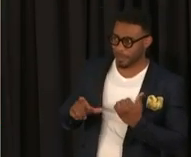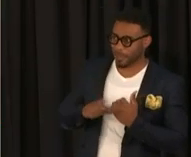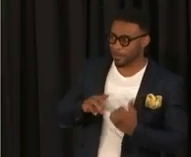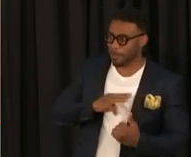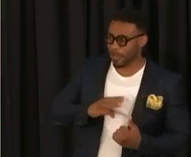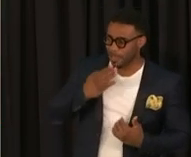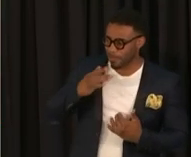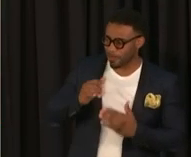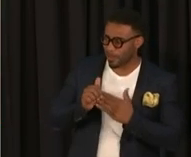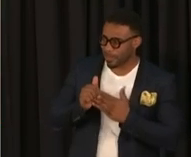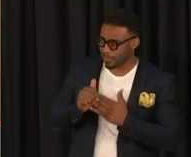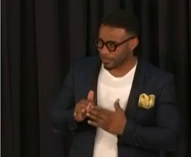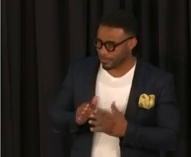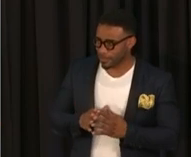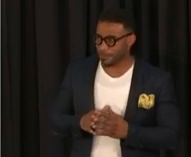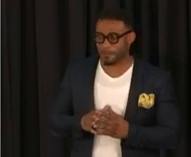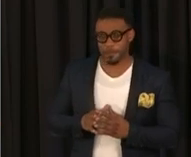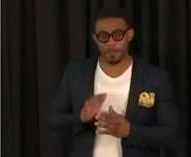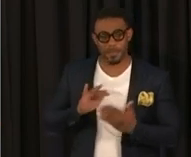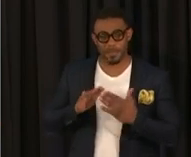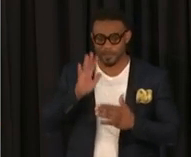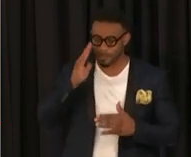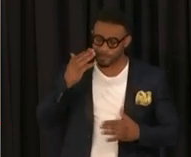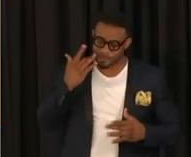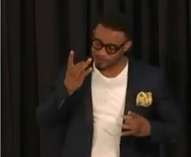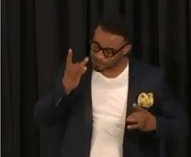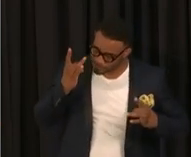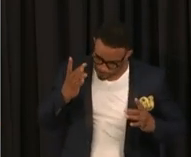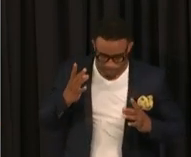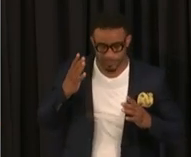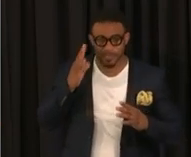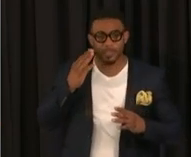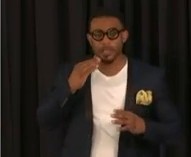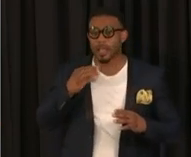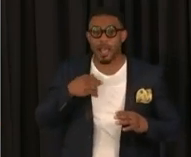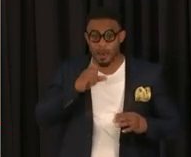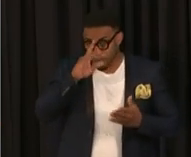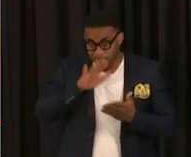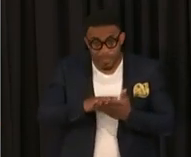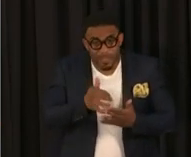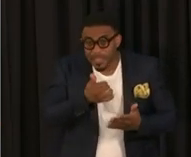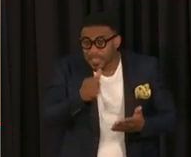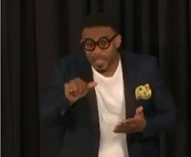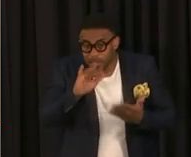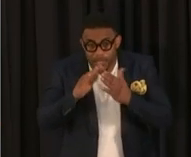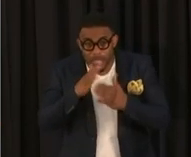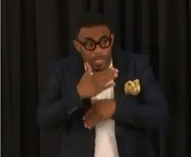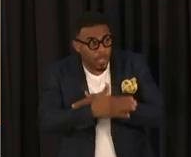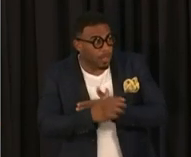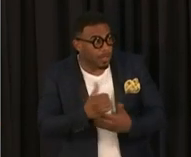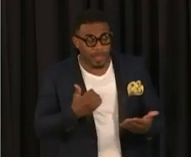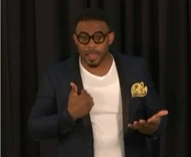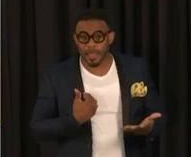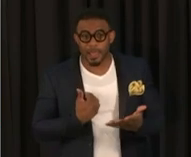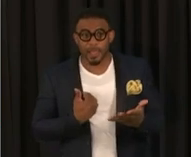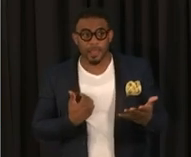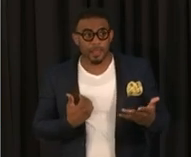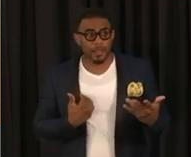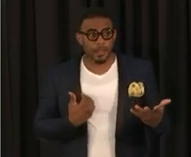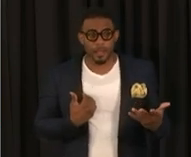Mayor. Thank you for your leadership. This is, our city's certainly been through a difficult time, but I don't believe there's any other city in the country that's